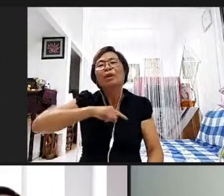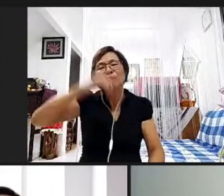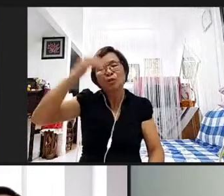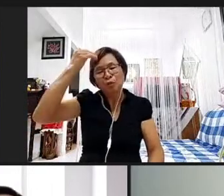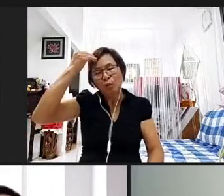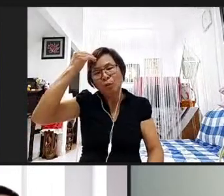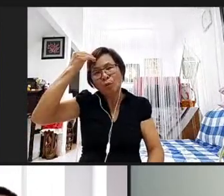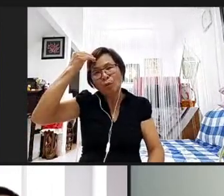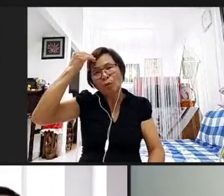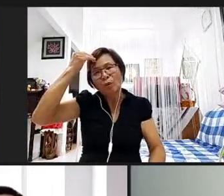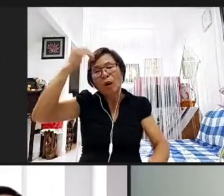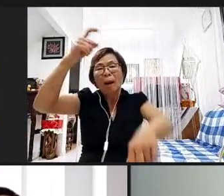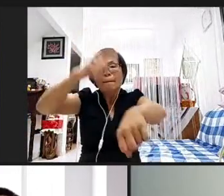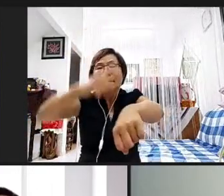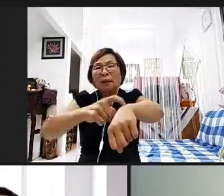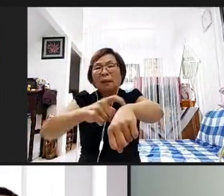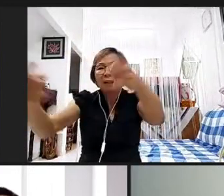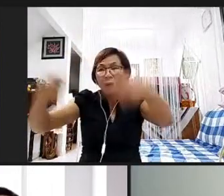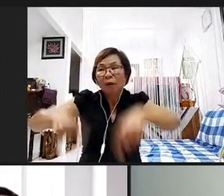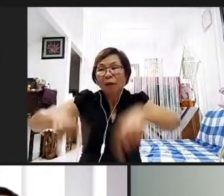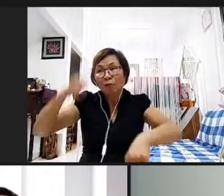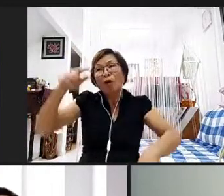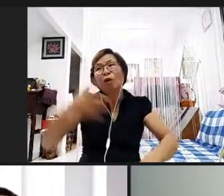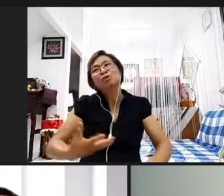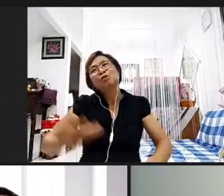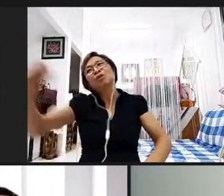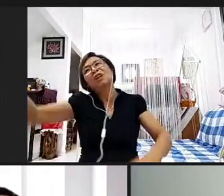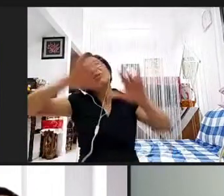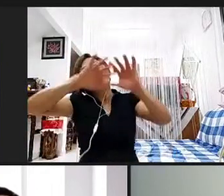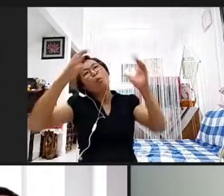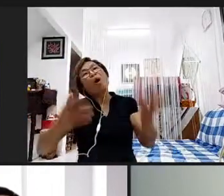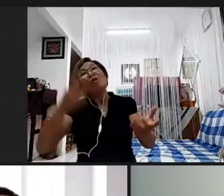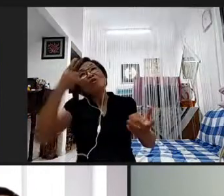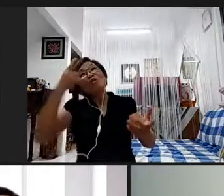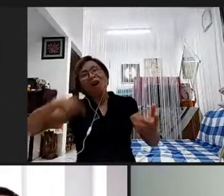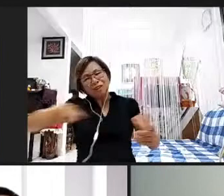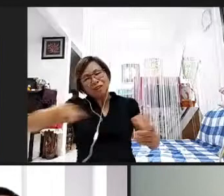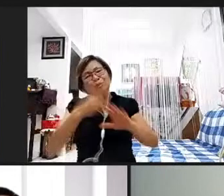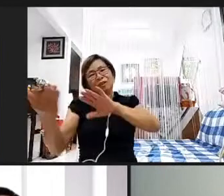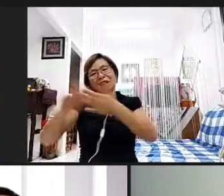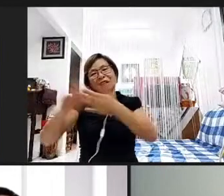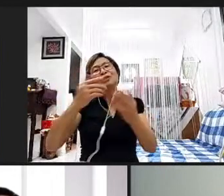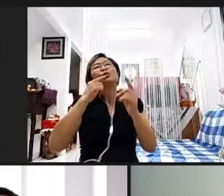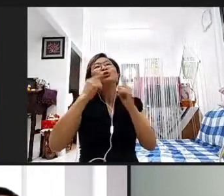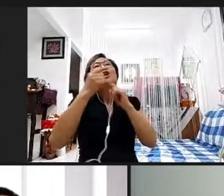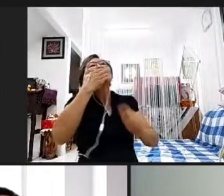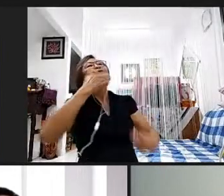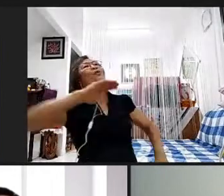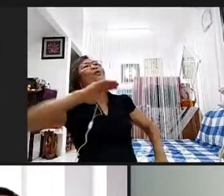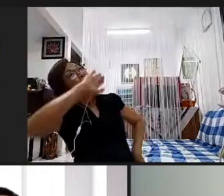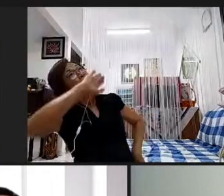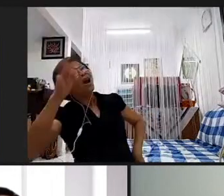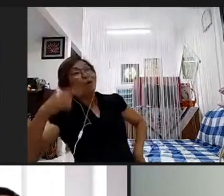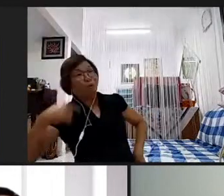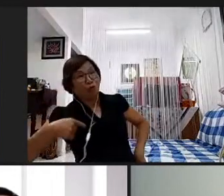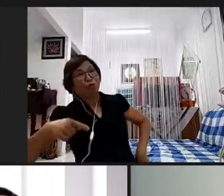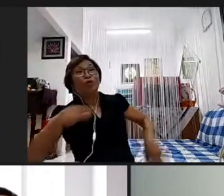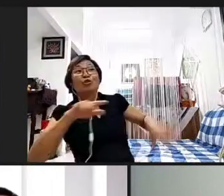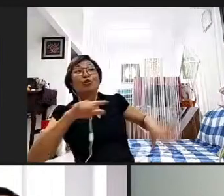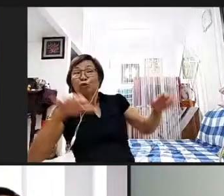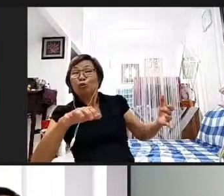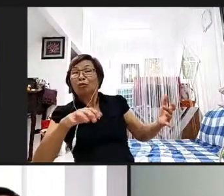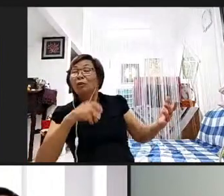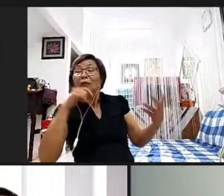the moment come for us to leave this world, to say goodbye, at least we shall do so without fear